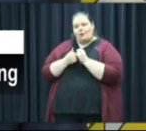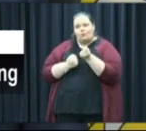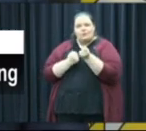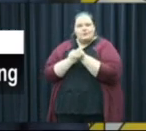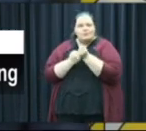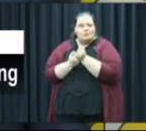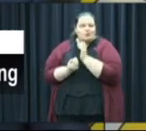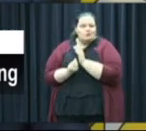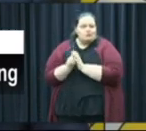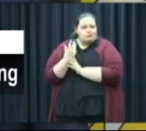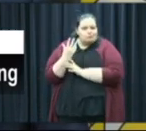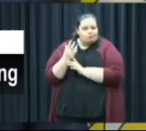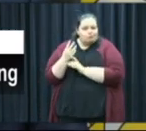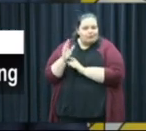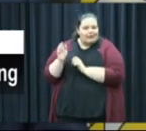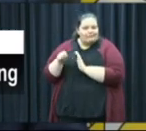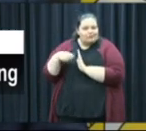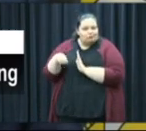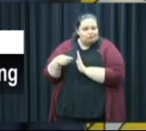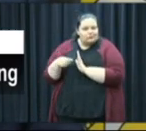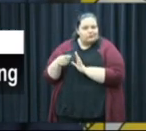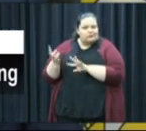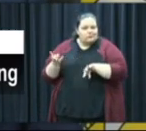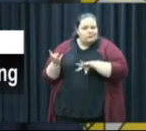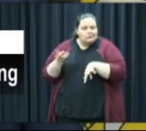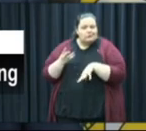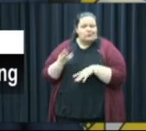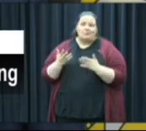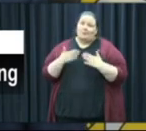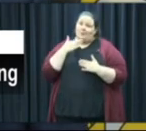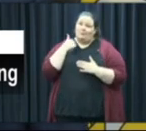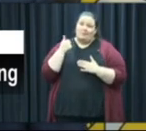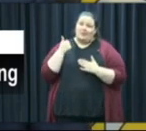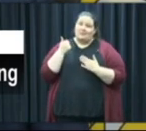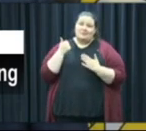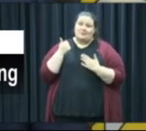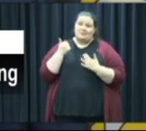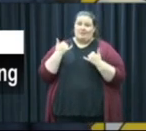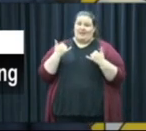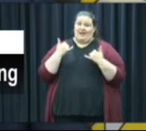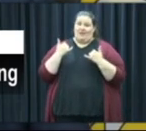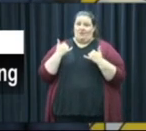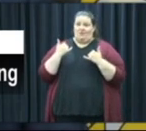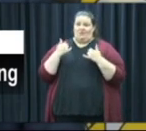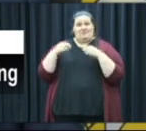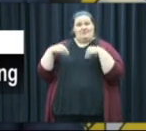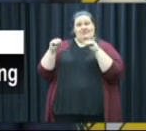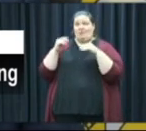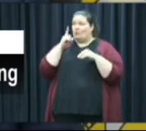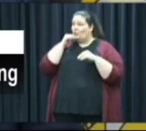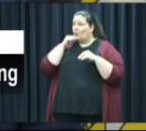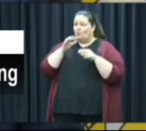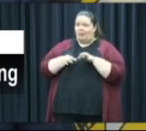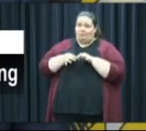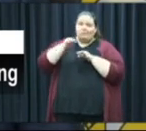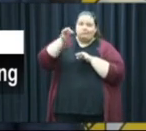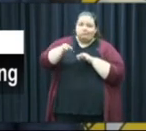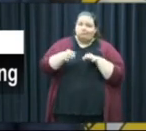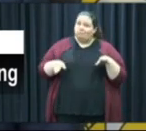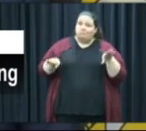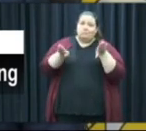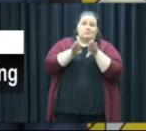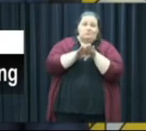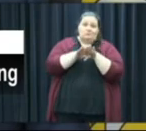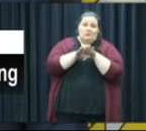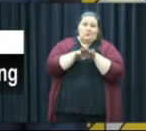fishery and say it may be best for all accounts where there isn't a market to have it delayed and not open the